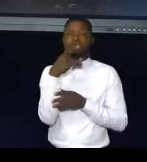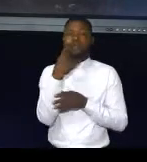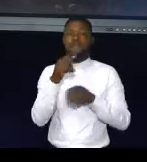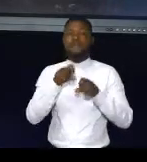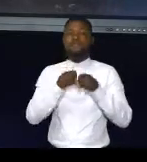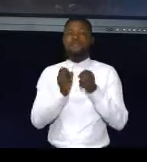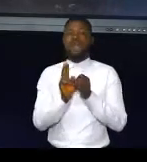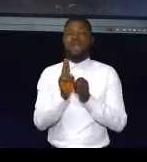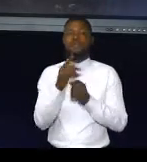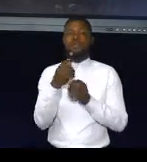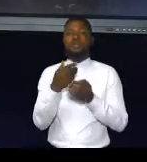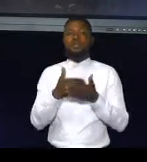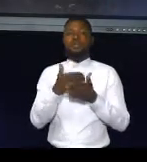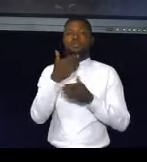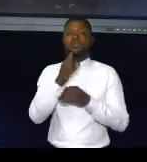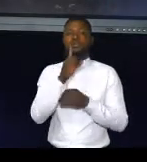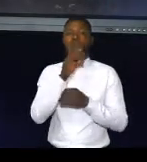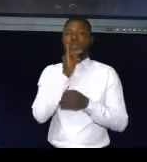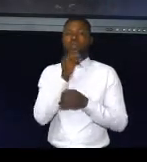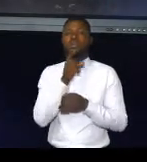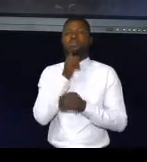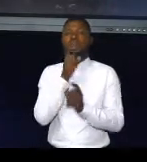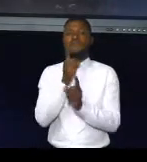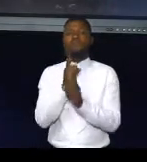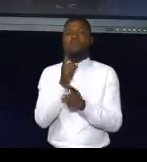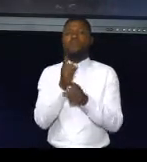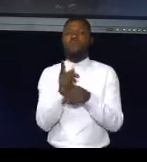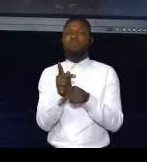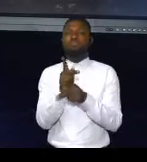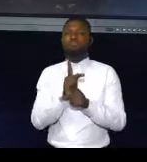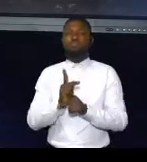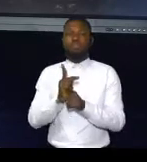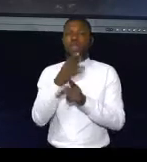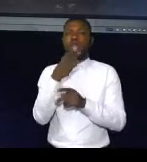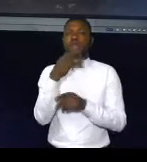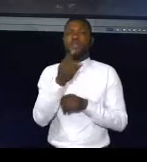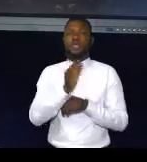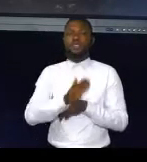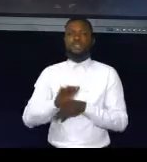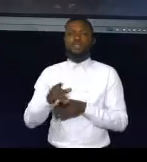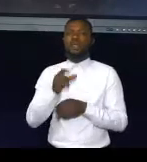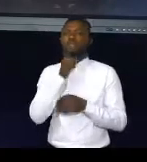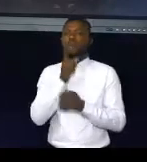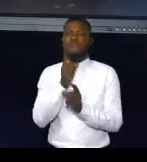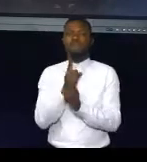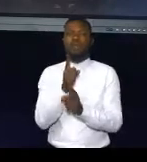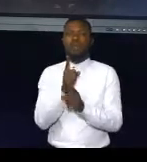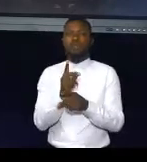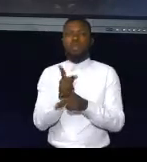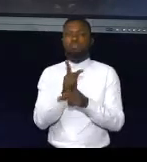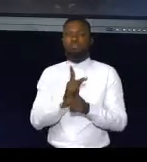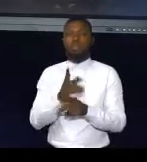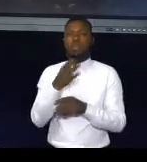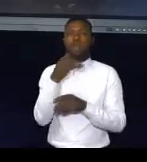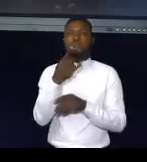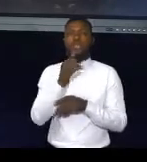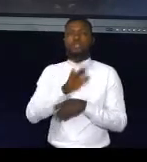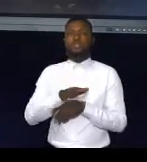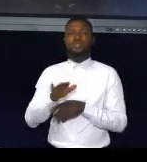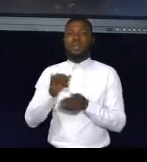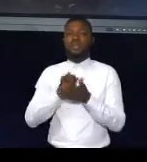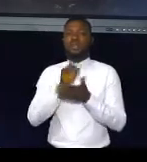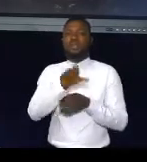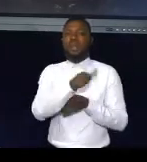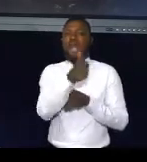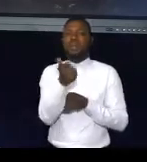of the breakup. Next one is improper upbringing of the children. Improper upbringing of the